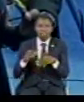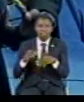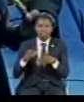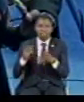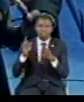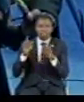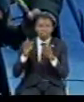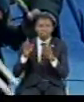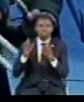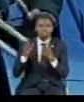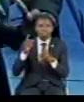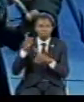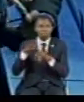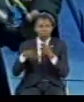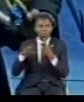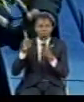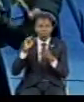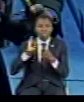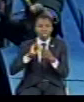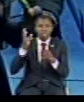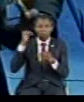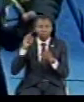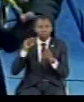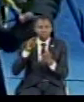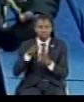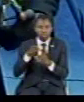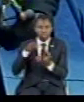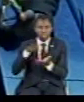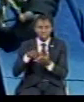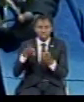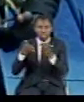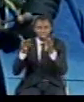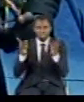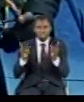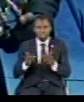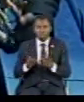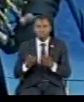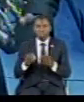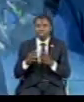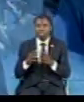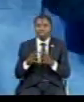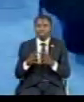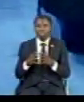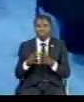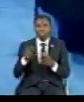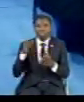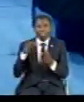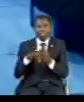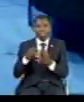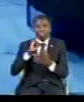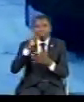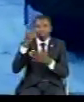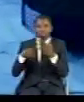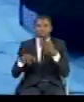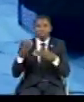this whole piece. Thank you very this much. Is what God has done into my